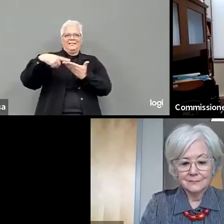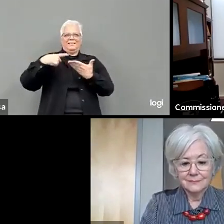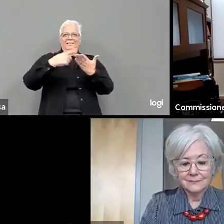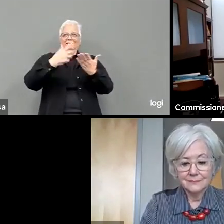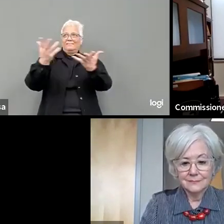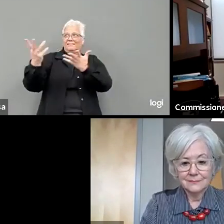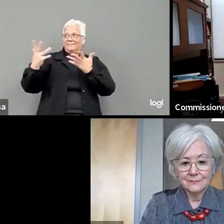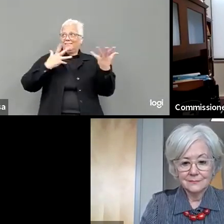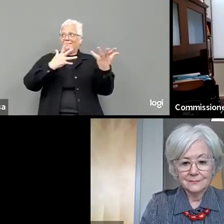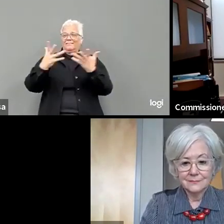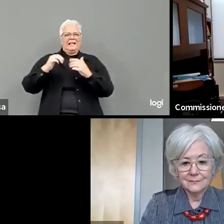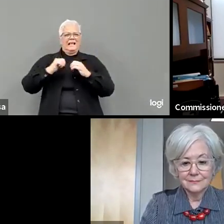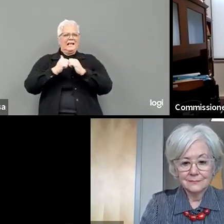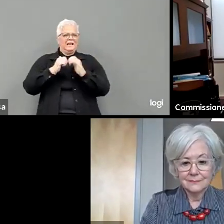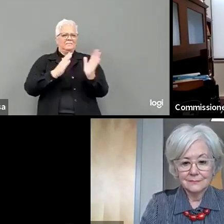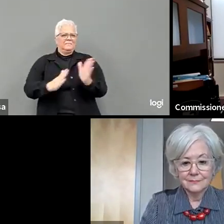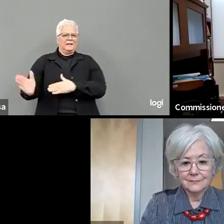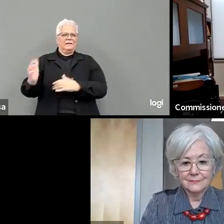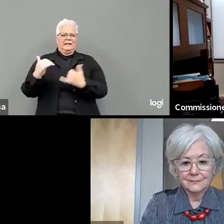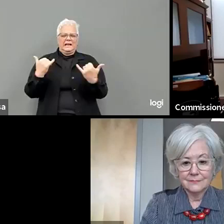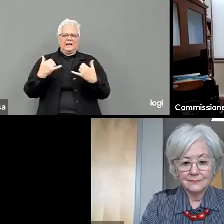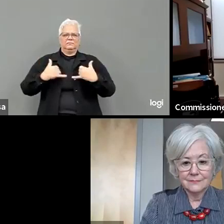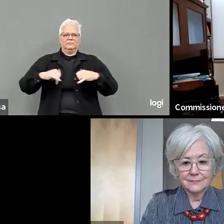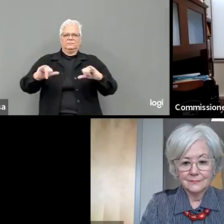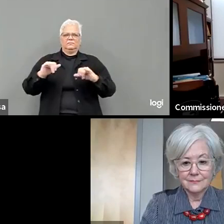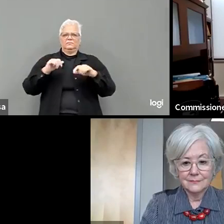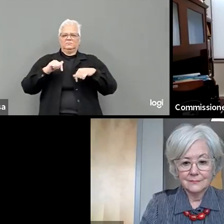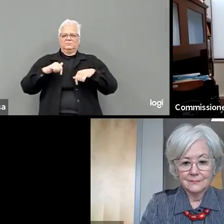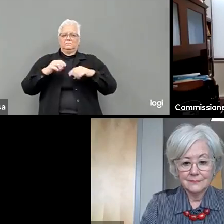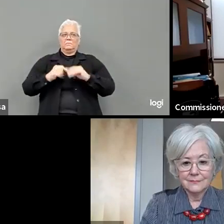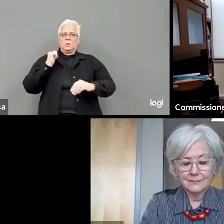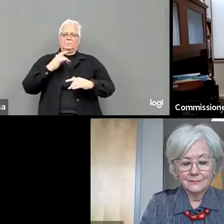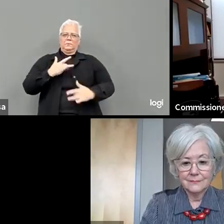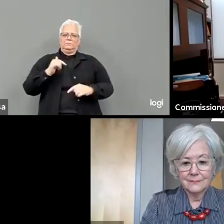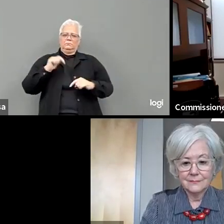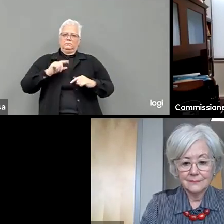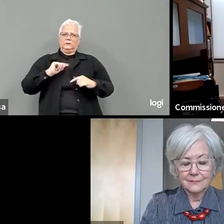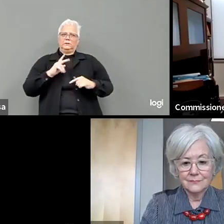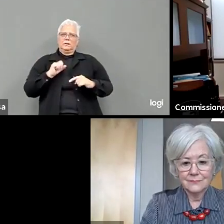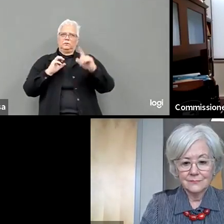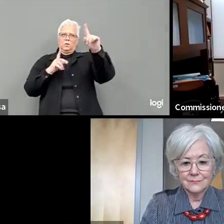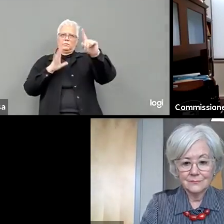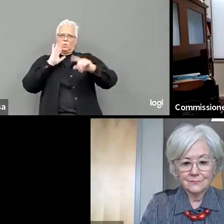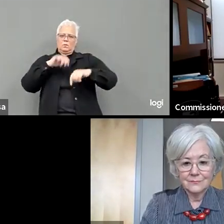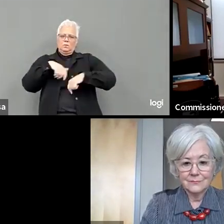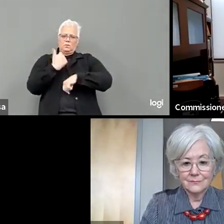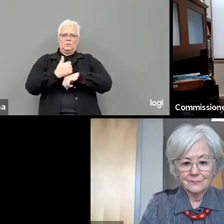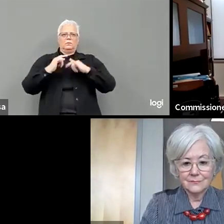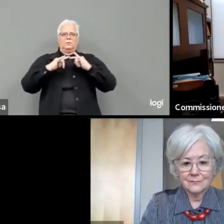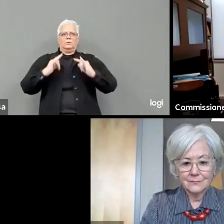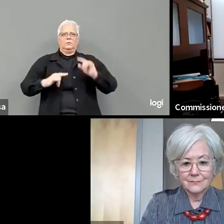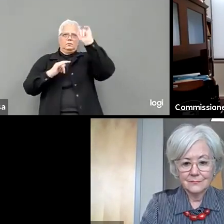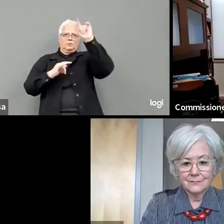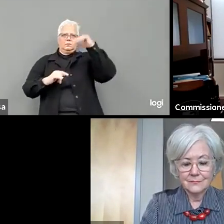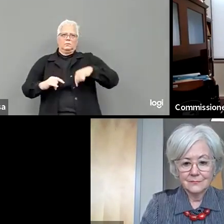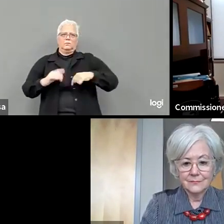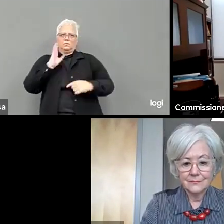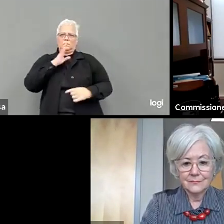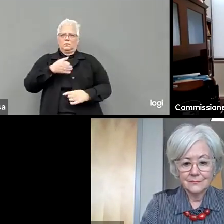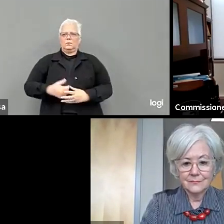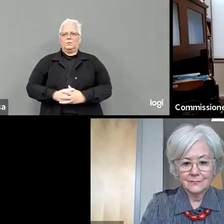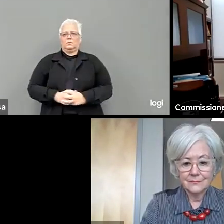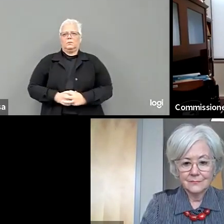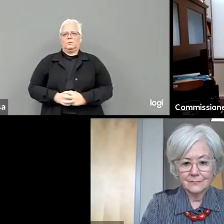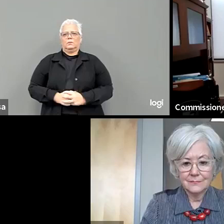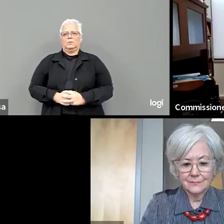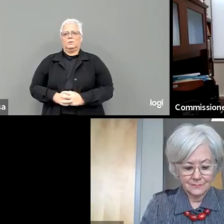our metro areas. So the planning is underway right now. We're in the process of selecting a site. We don't have a time frame for when it